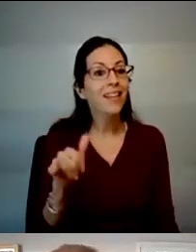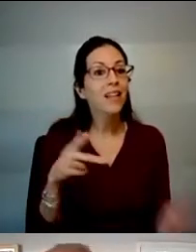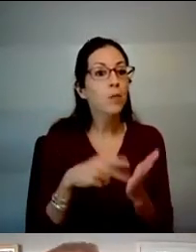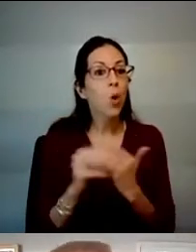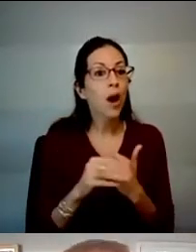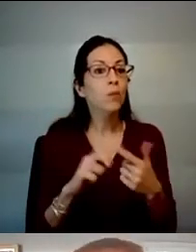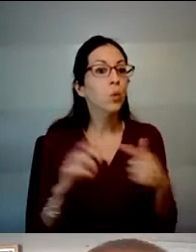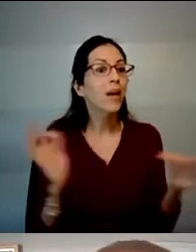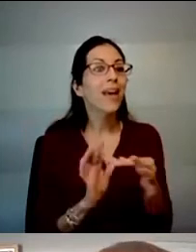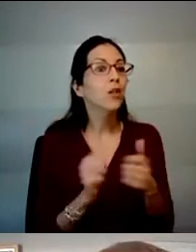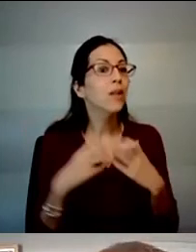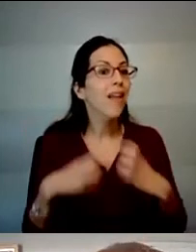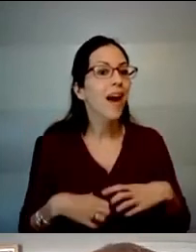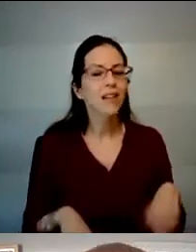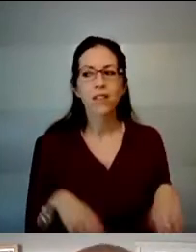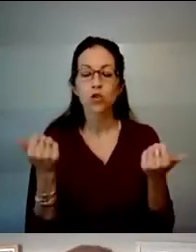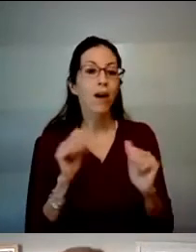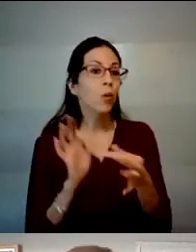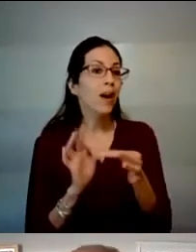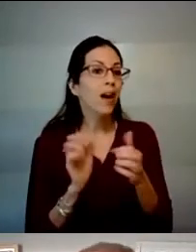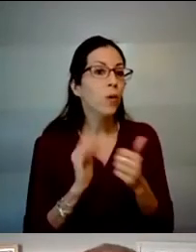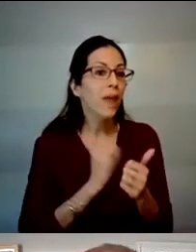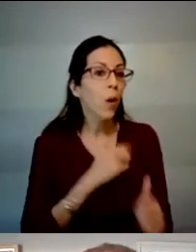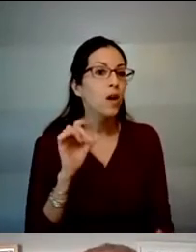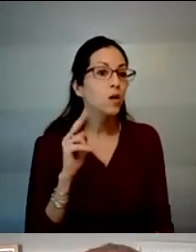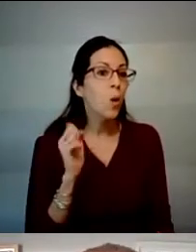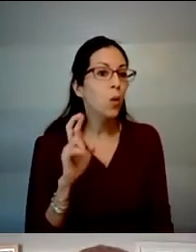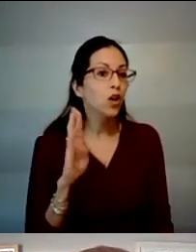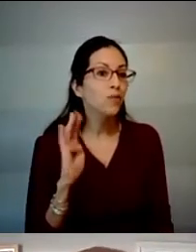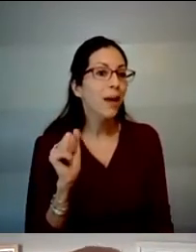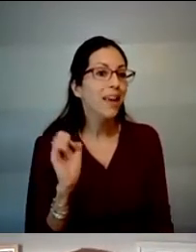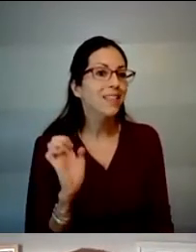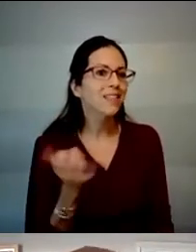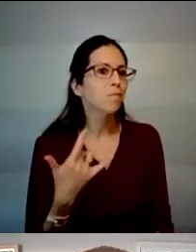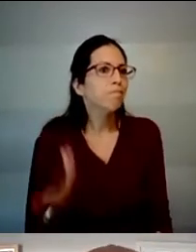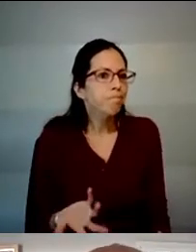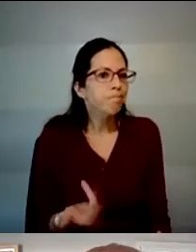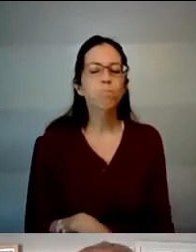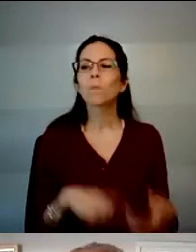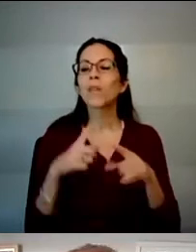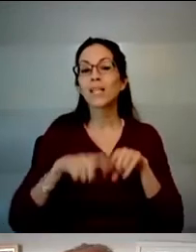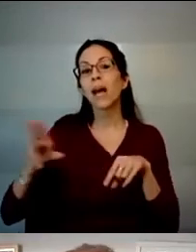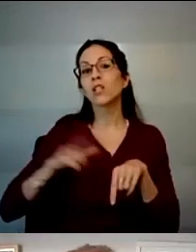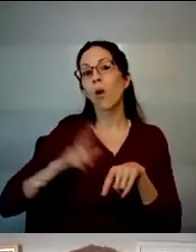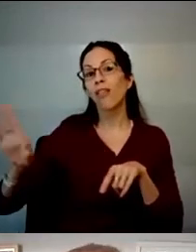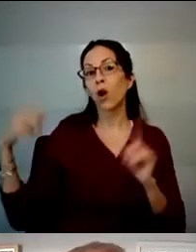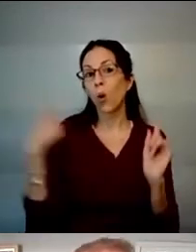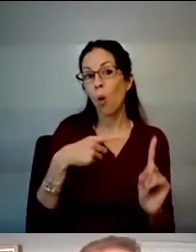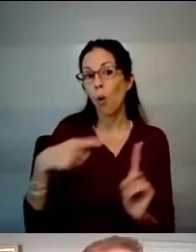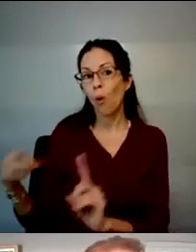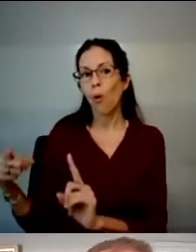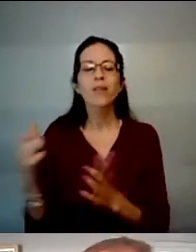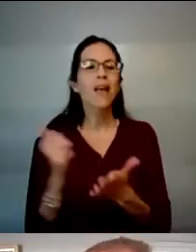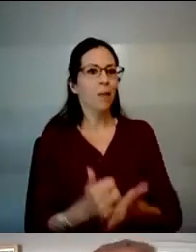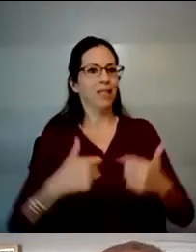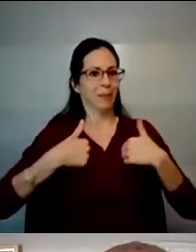looking to connect with the Walker's particular donor base? Because depending on what those objectives are, that helps me tailor